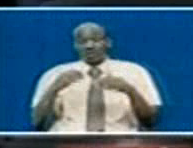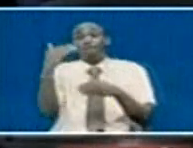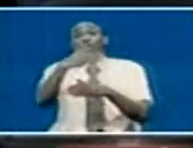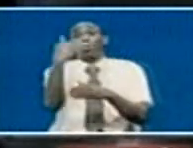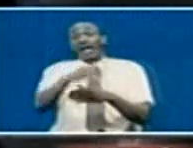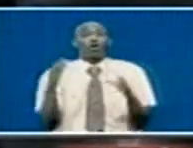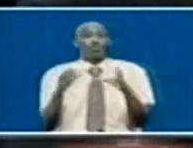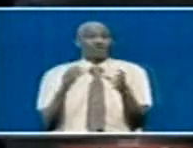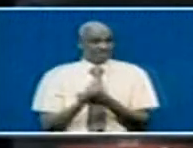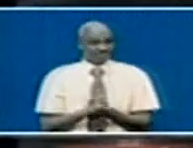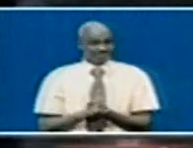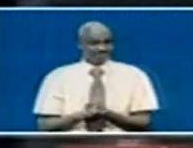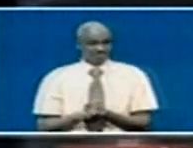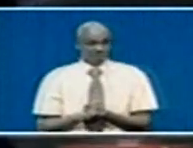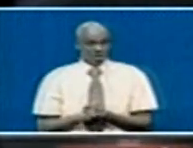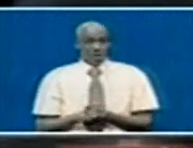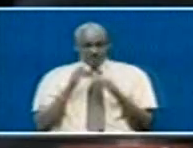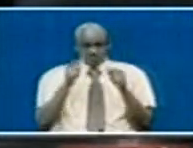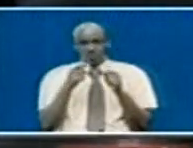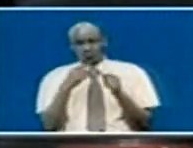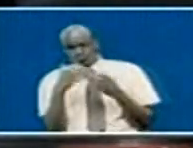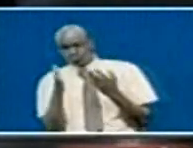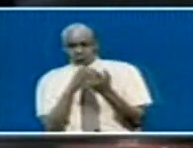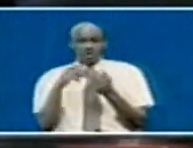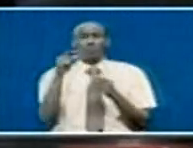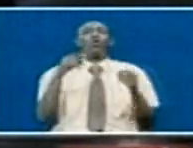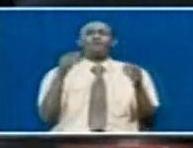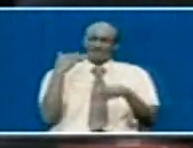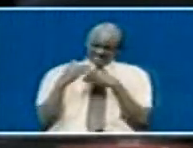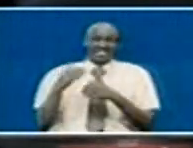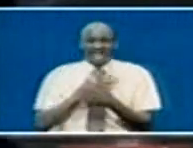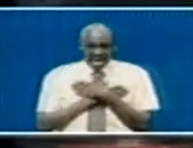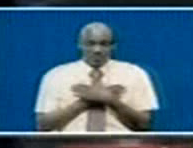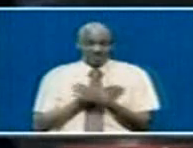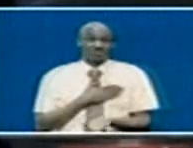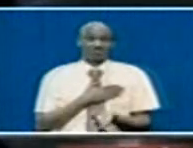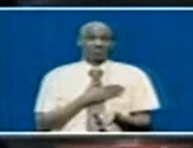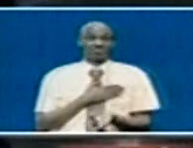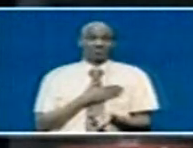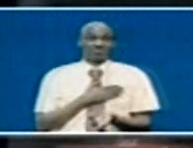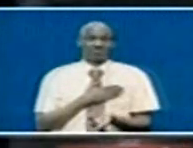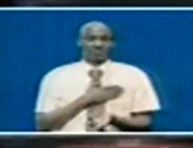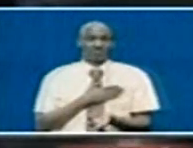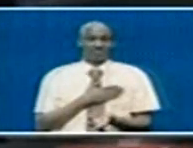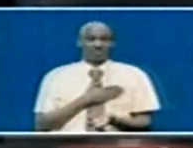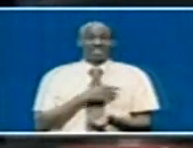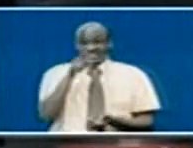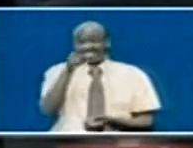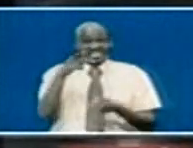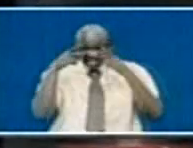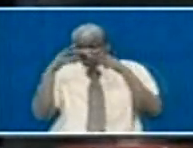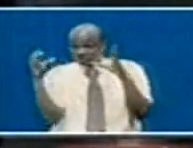communities, to co-opt them as partners and work with them. Because these